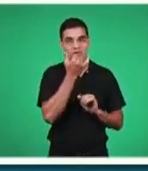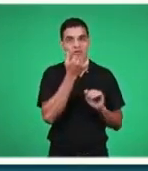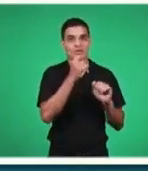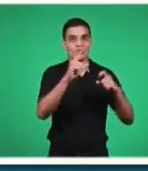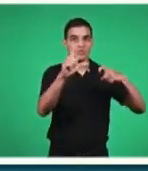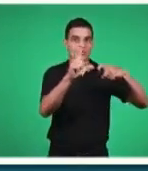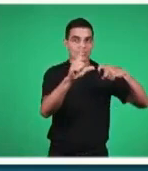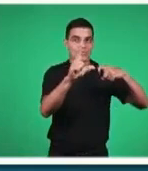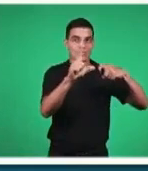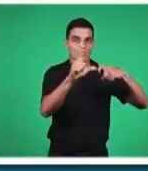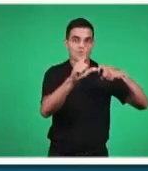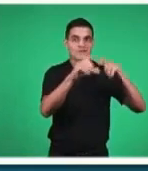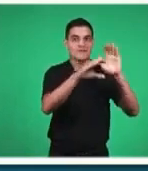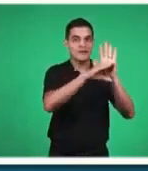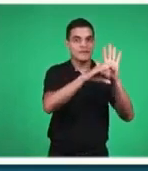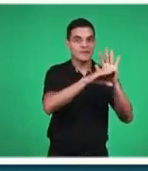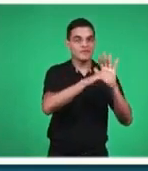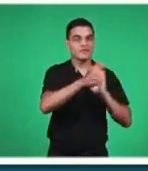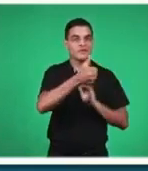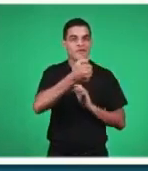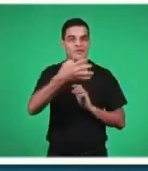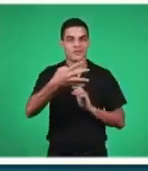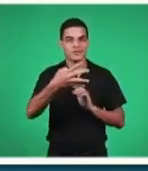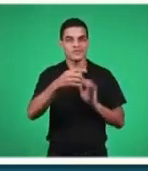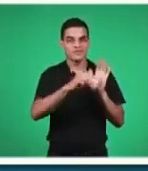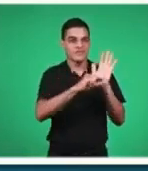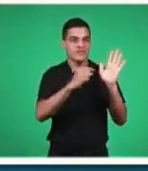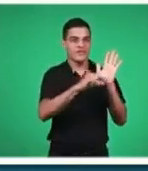Luke 14,